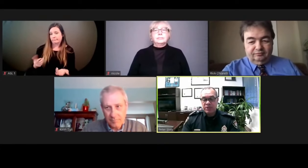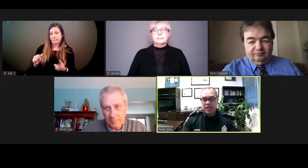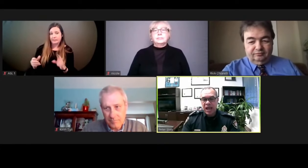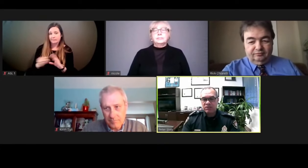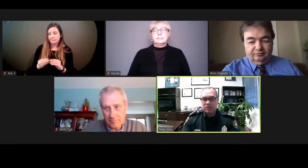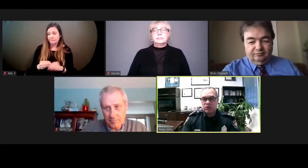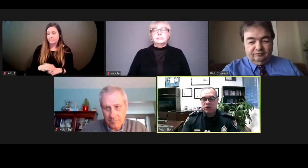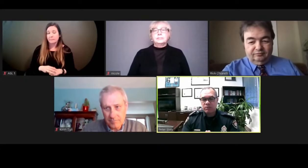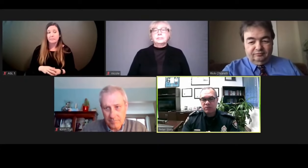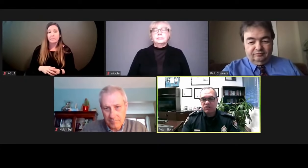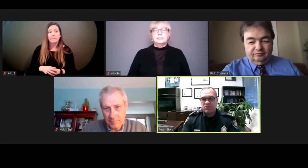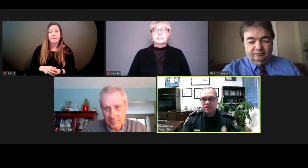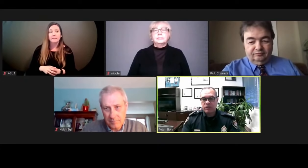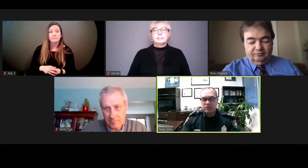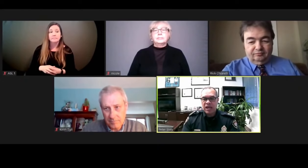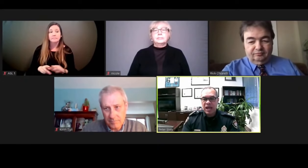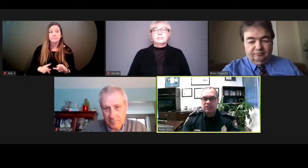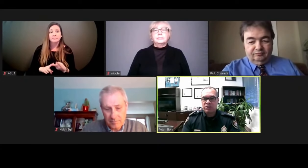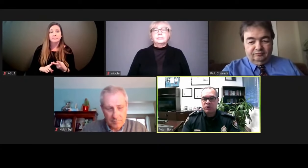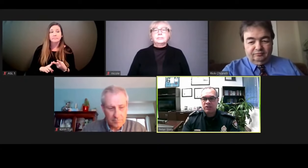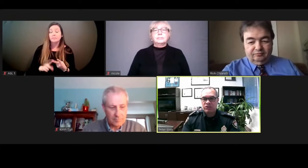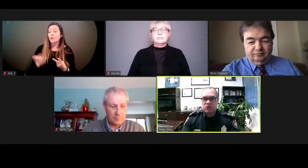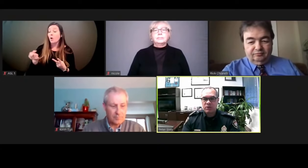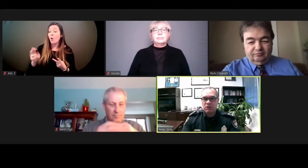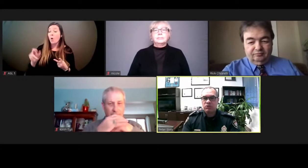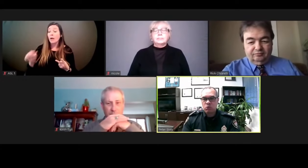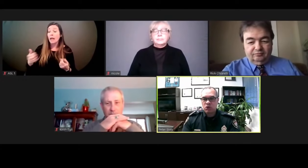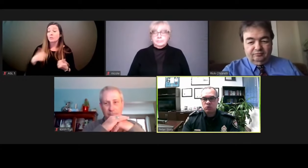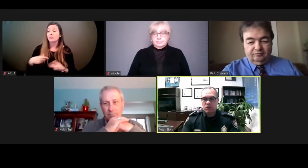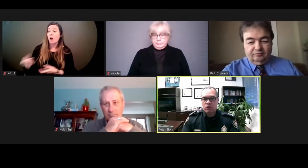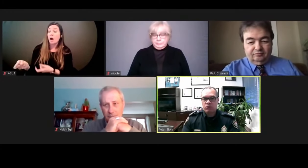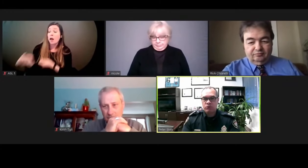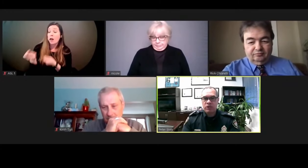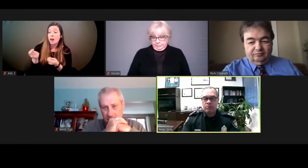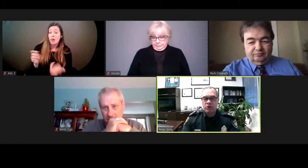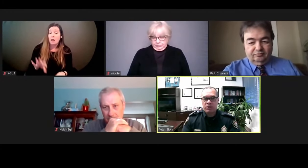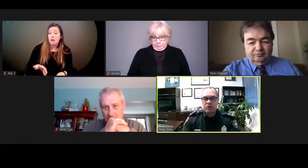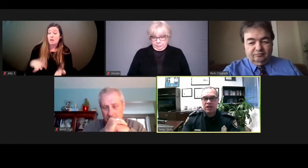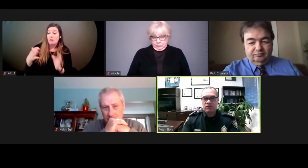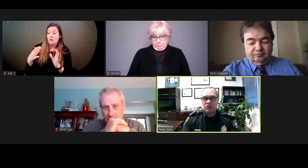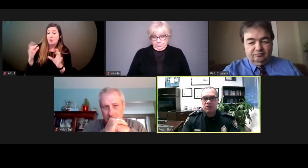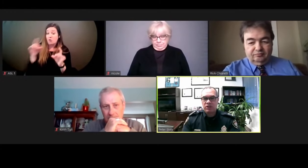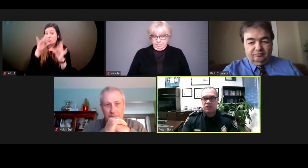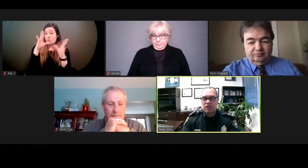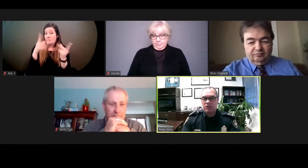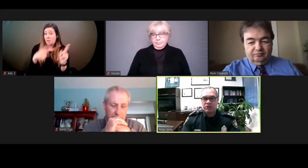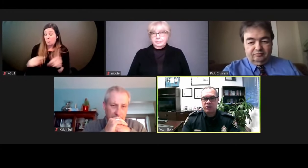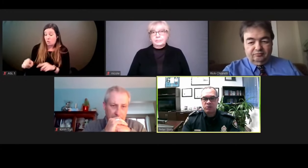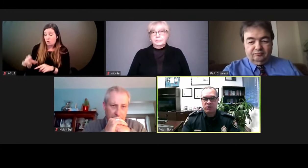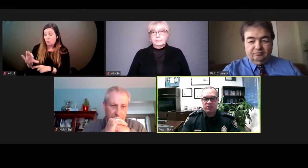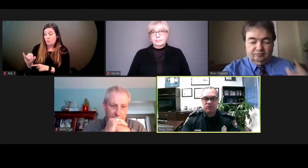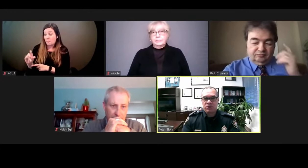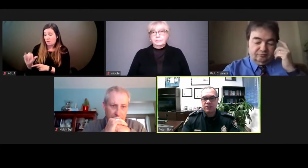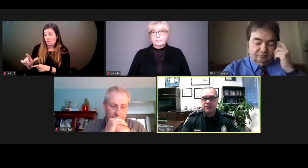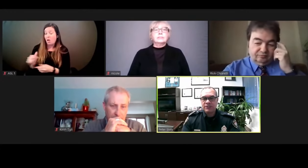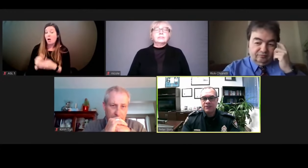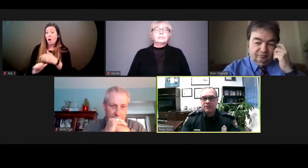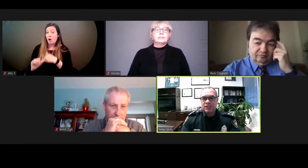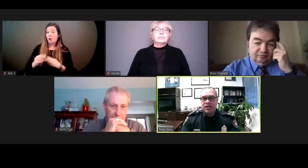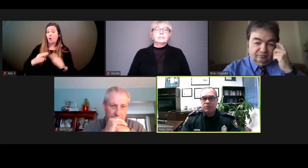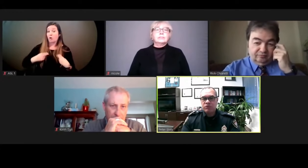It can be an act or it can be an incitement to act in a way that's criminal towards one of those prohibited grounds under the Ontario Human Rights Code.